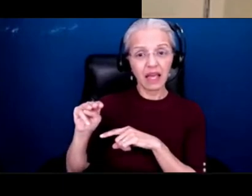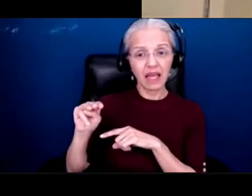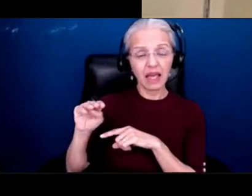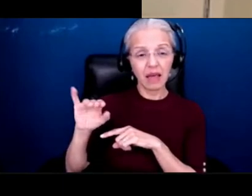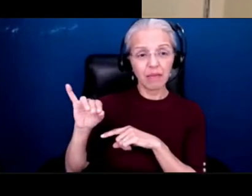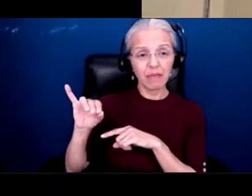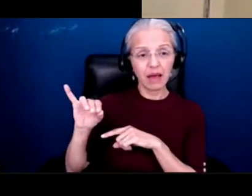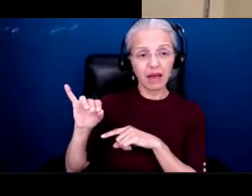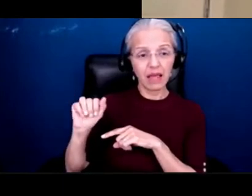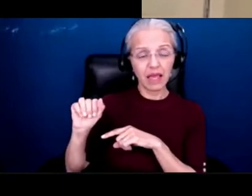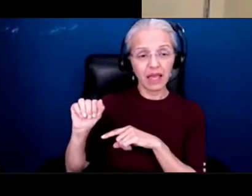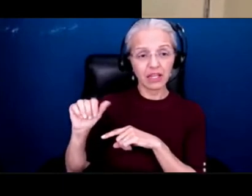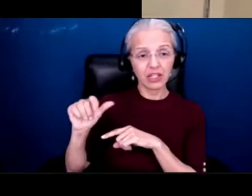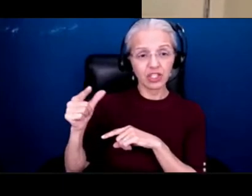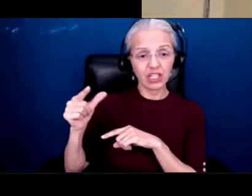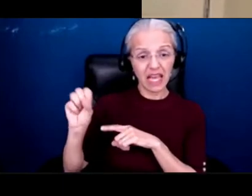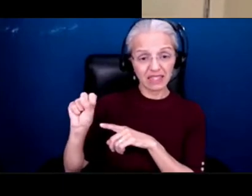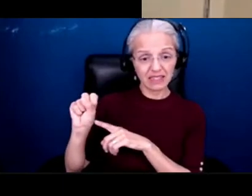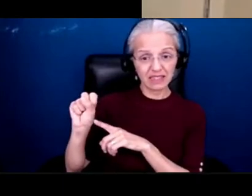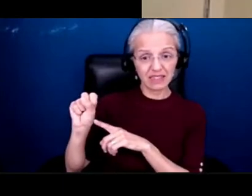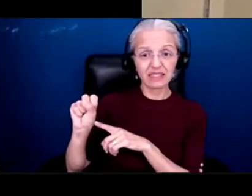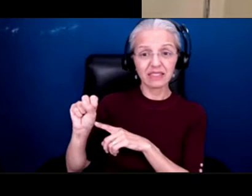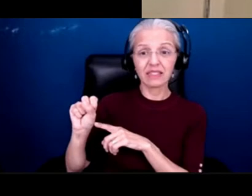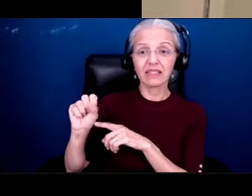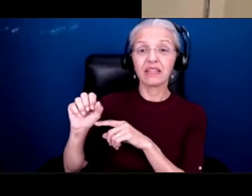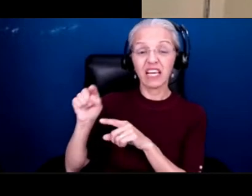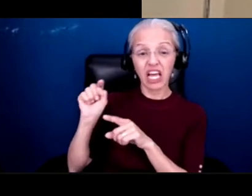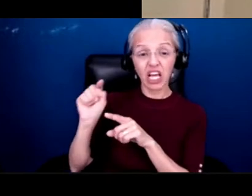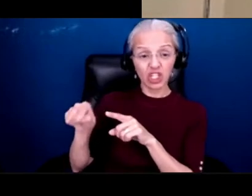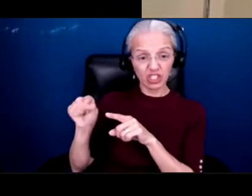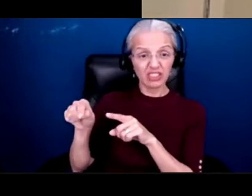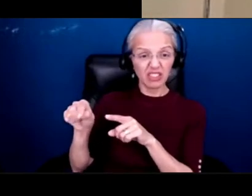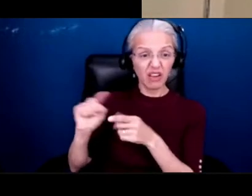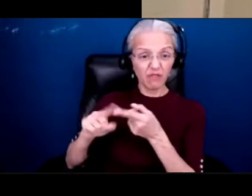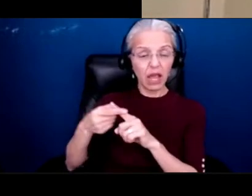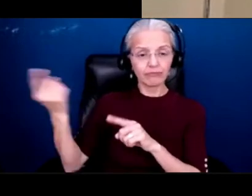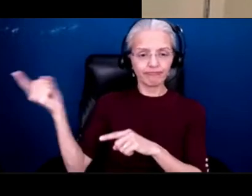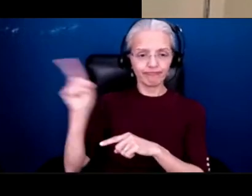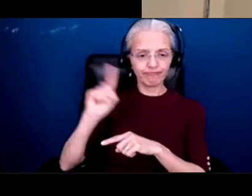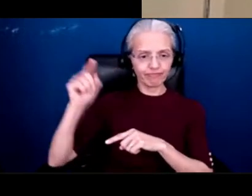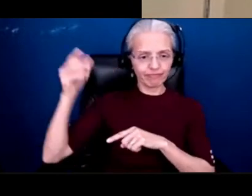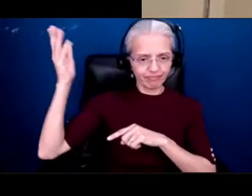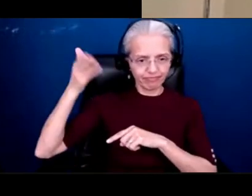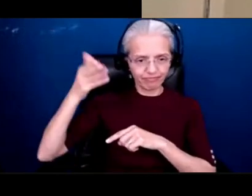M-I-A-M-I-N-G-U-S. You know, she gave a keynote talk in